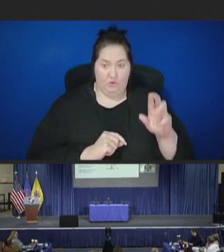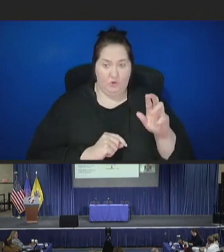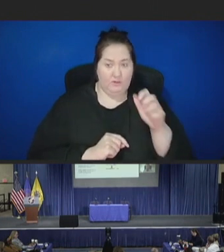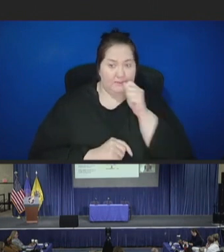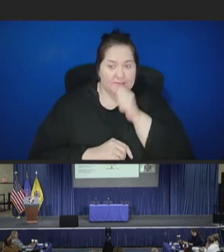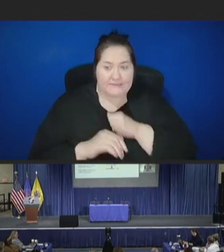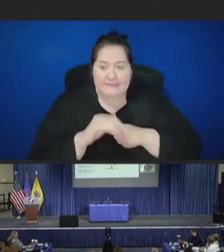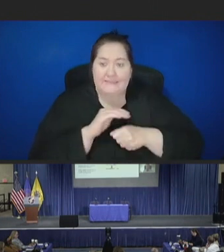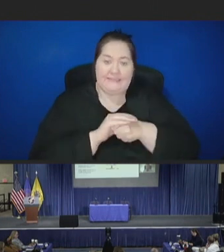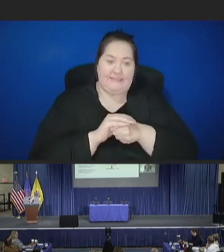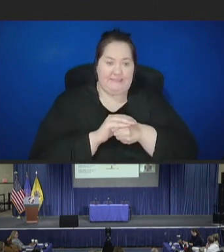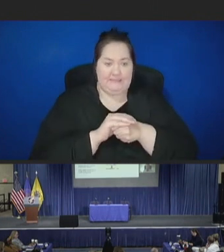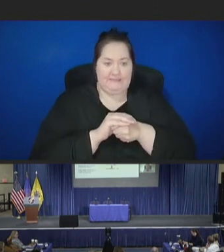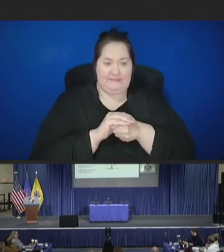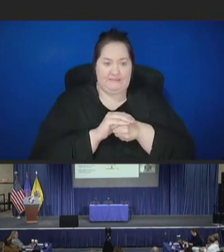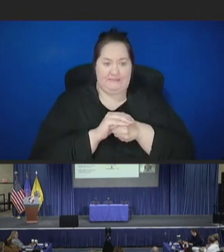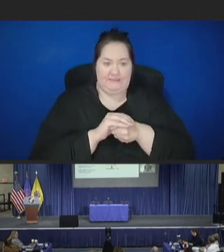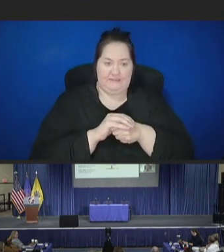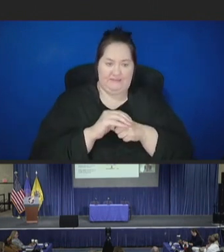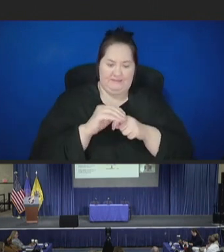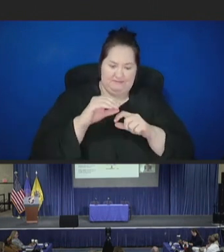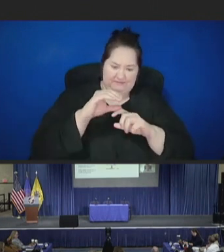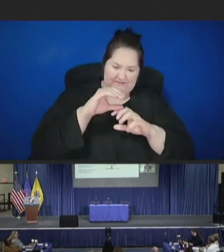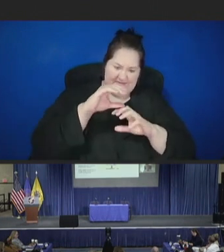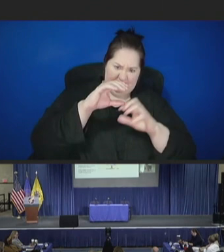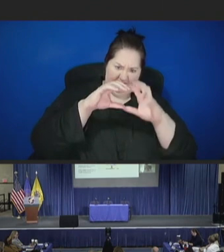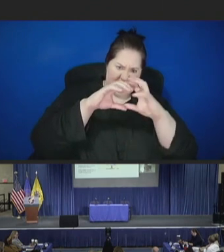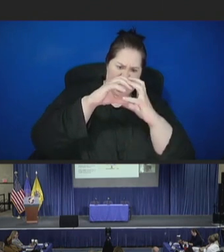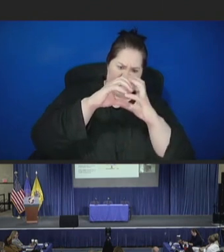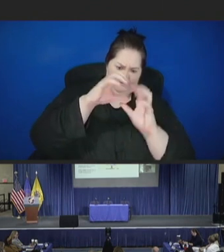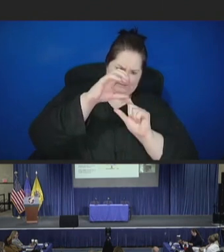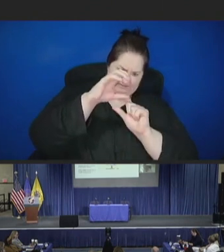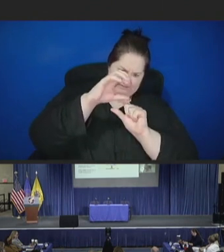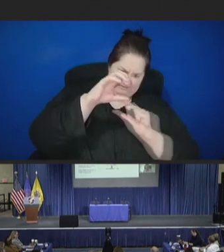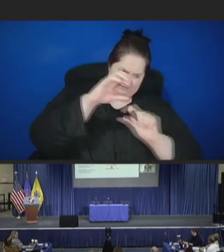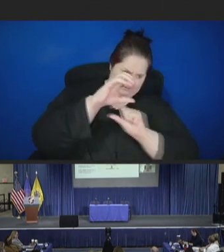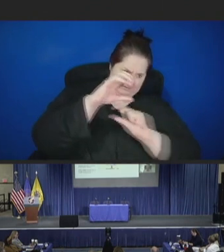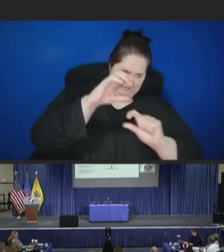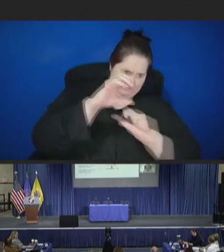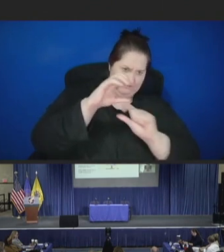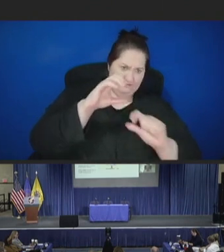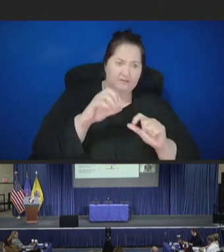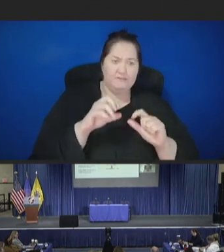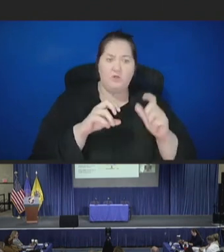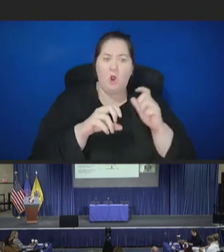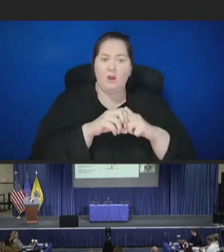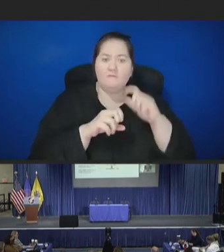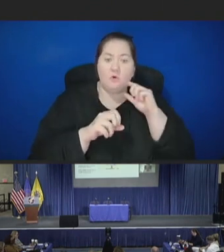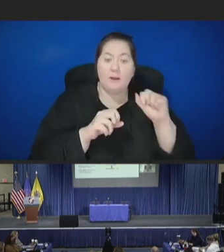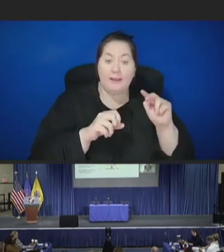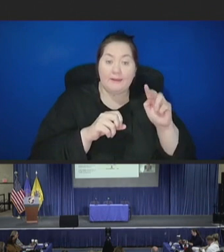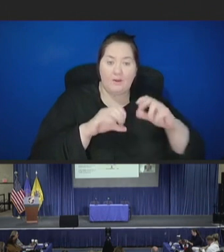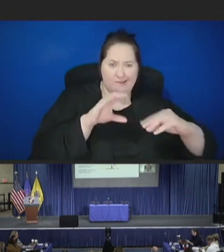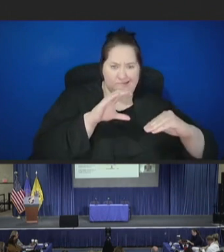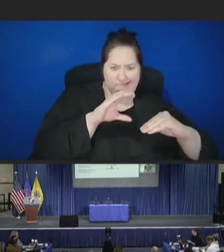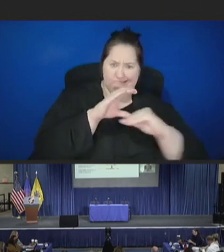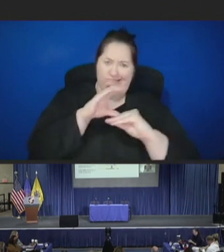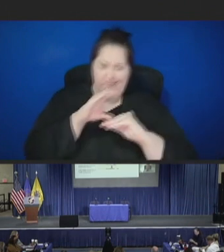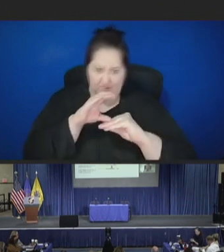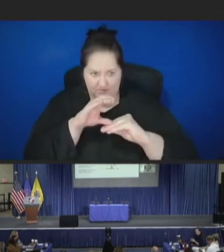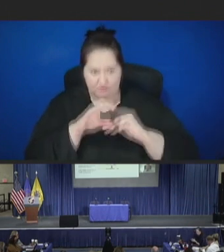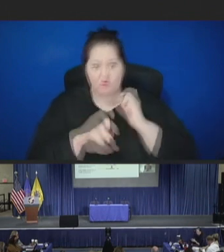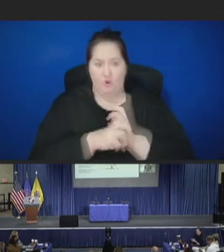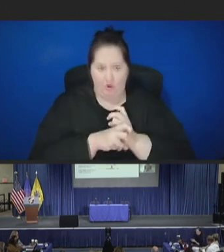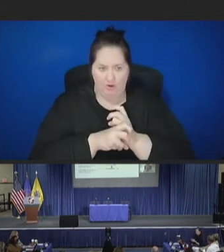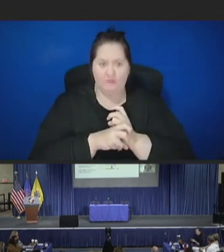away at the base of the trimer, the trimer actually has to kind of tilt over for the antibody to get in there. So it's really difficult to access